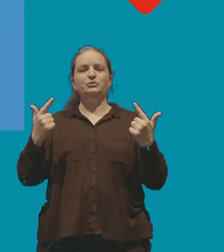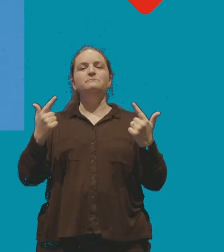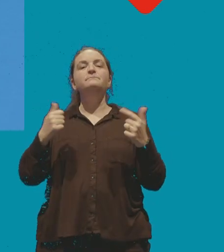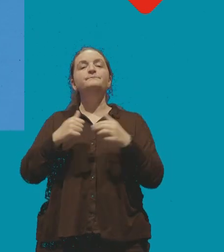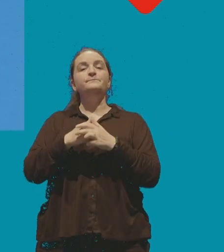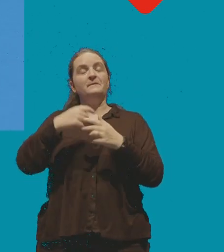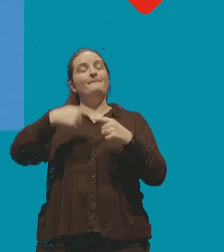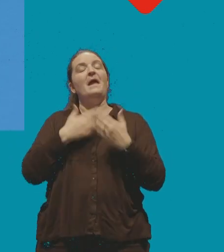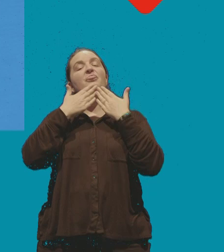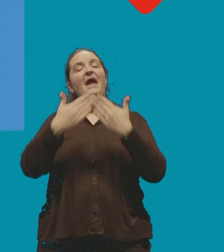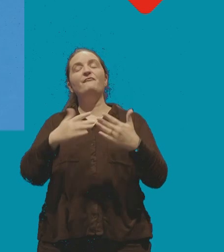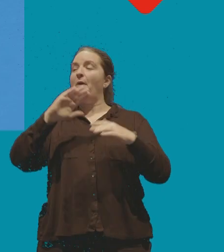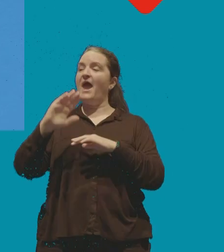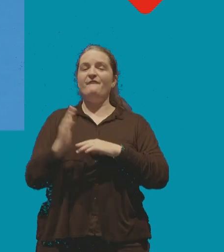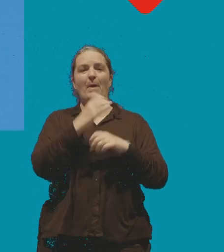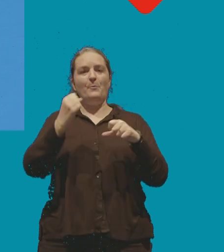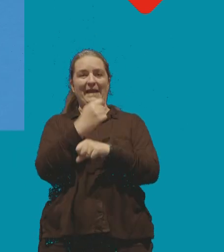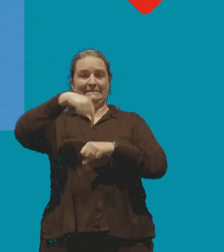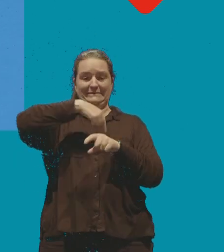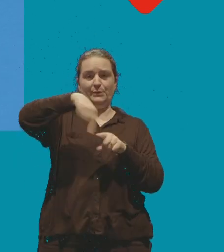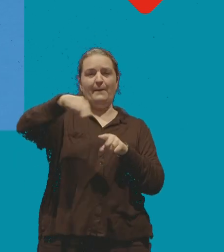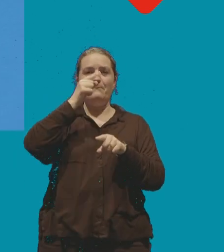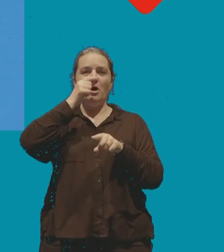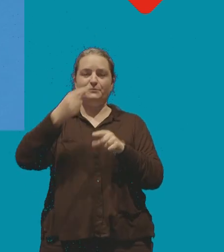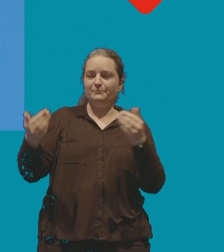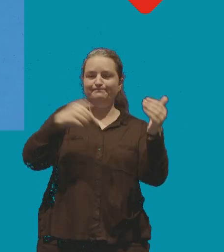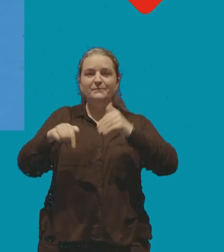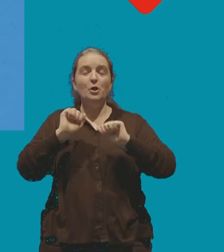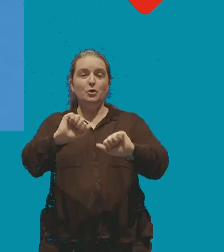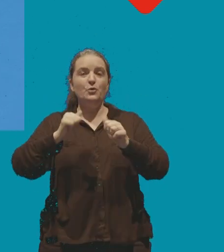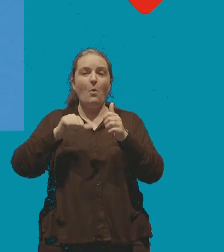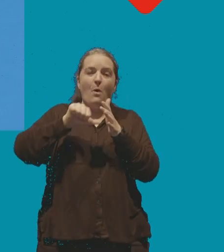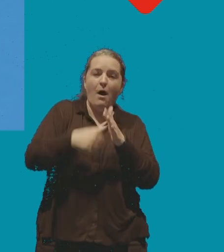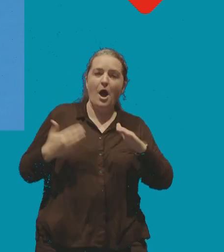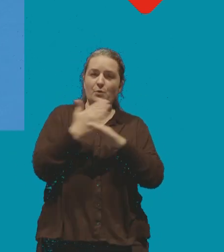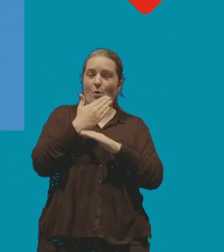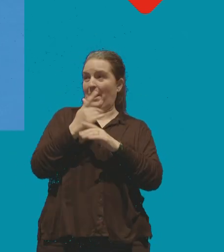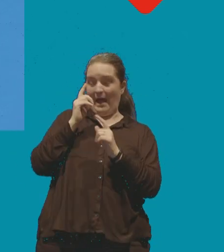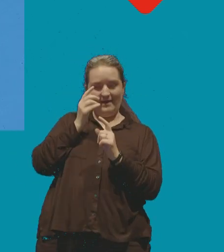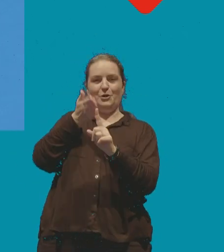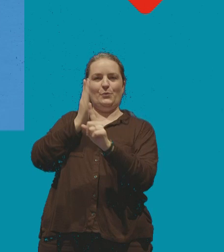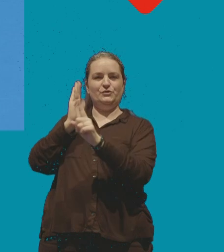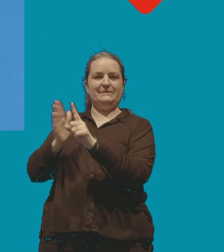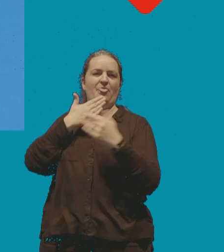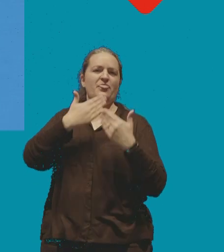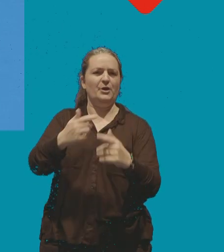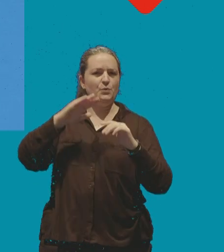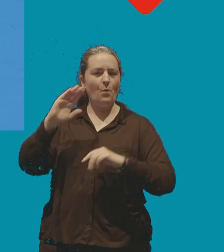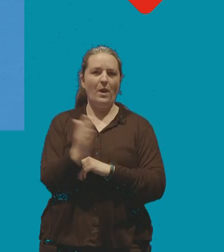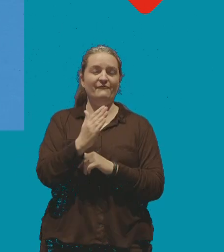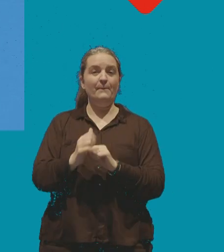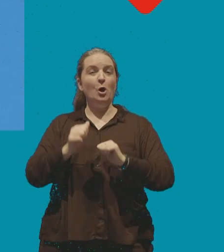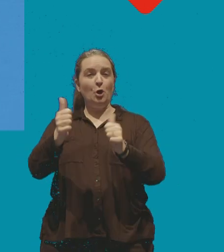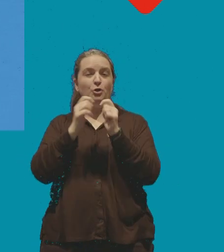who makes this week possible. It's a real team effort, and all of your hard work doesn't go unnoticed, so thank you to you all. In fact, a huge